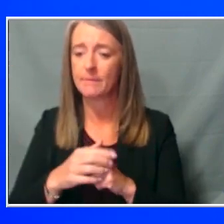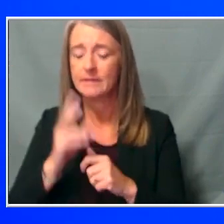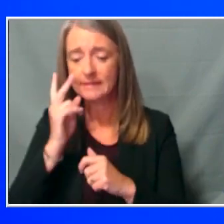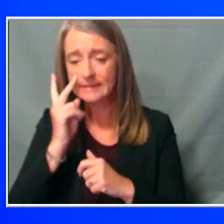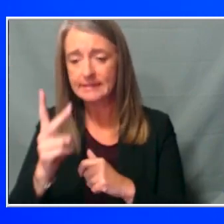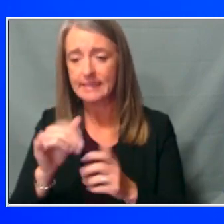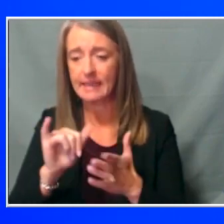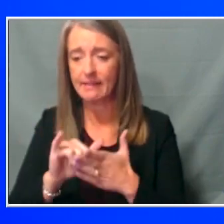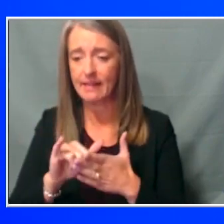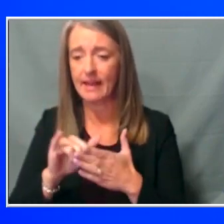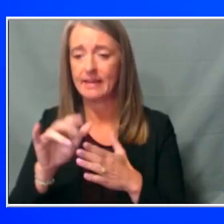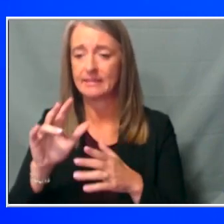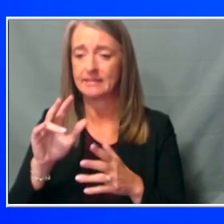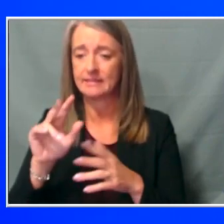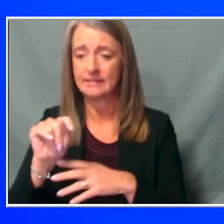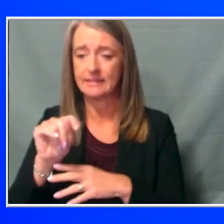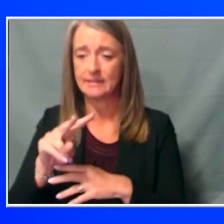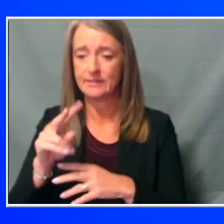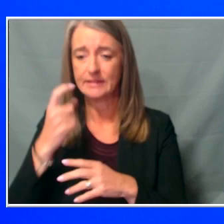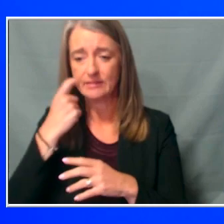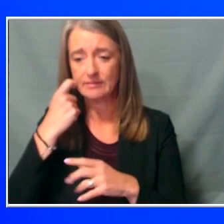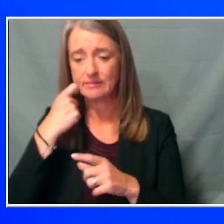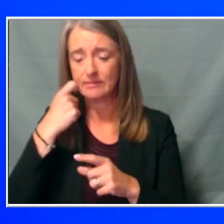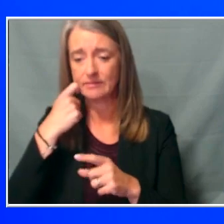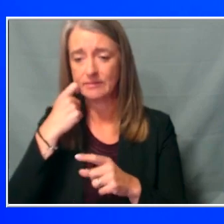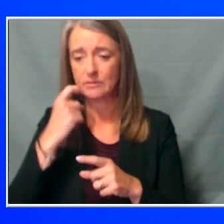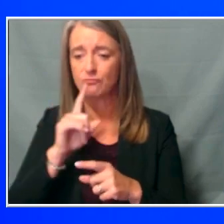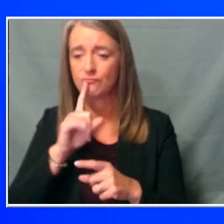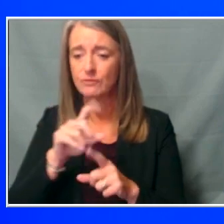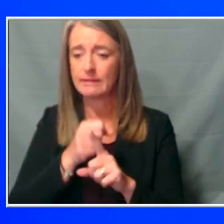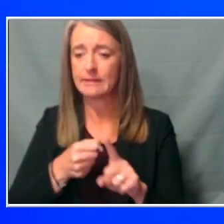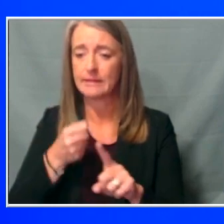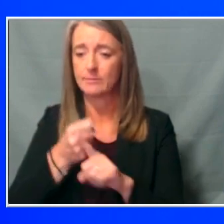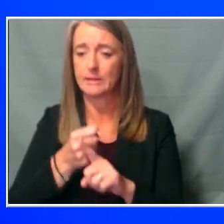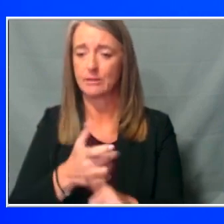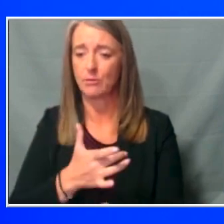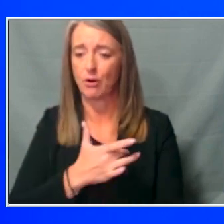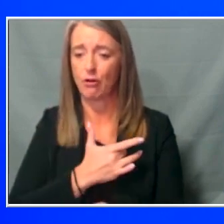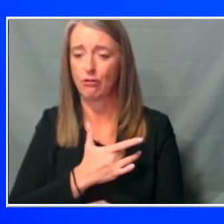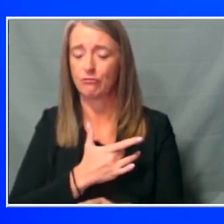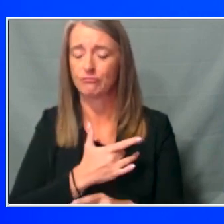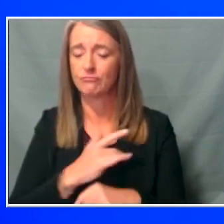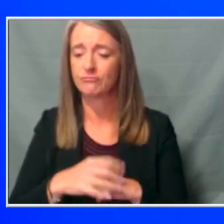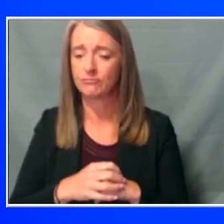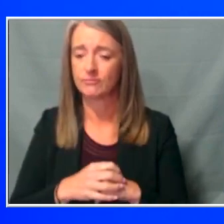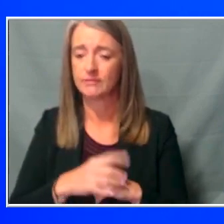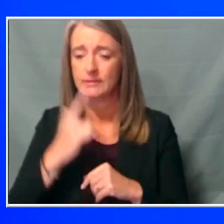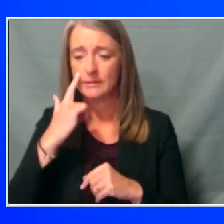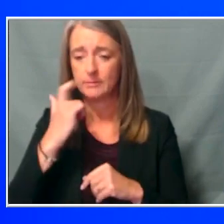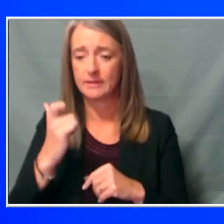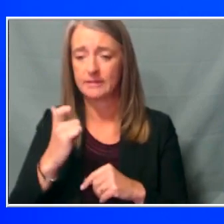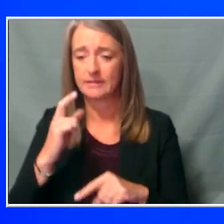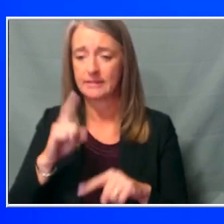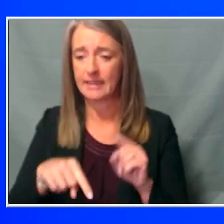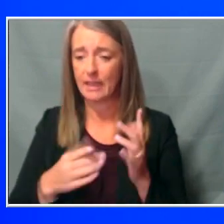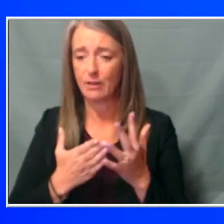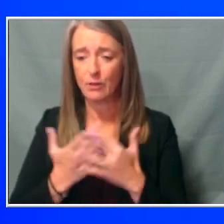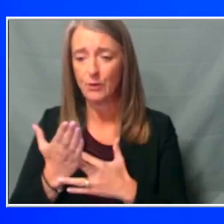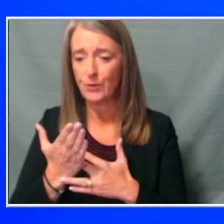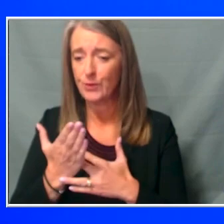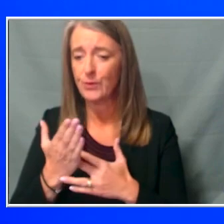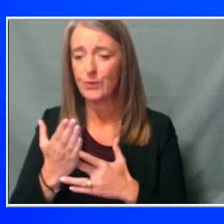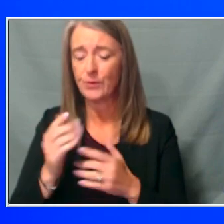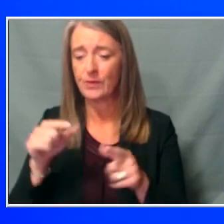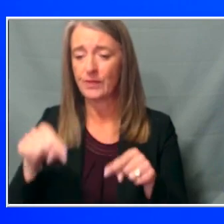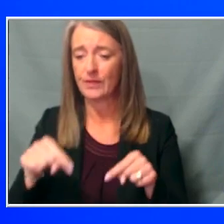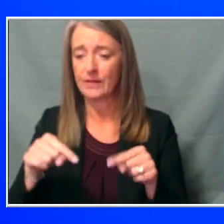package honestly really impacted my heart. because I wouldn't have gotten through this without